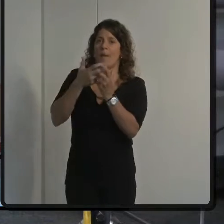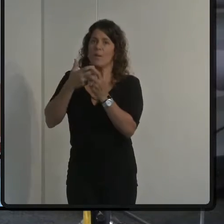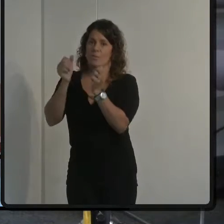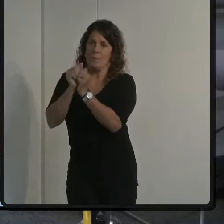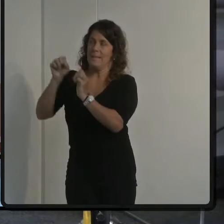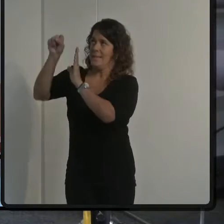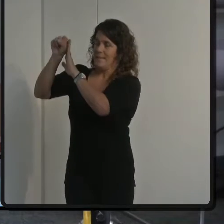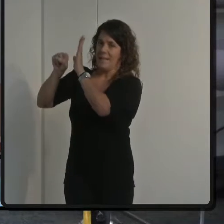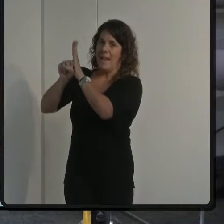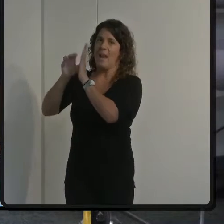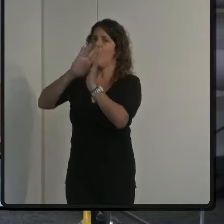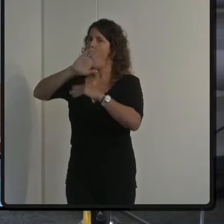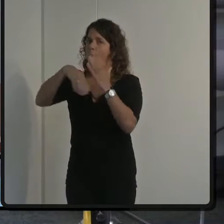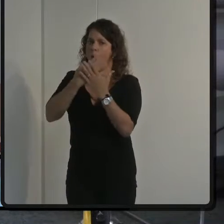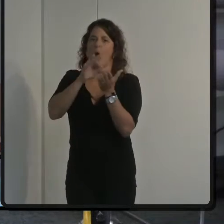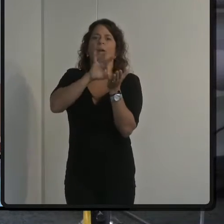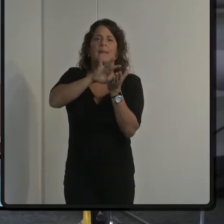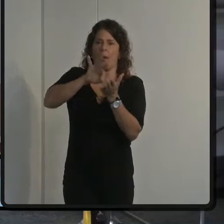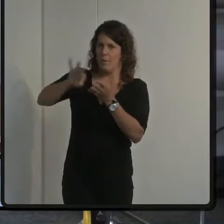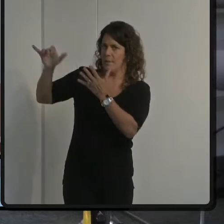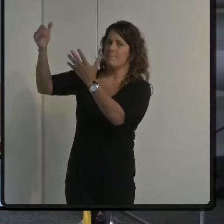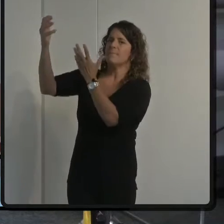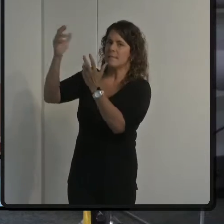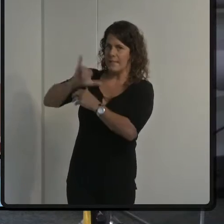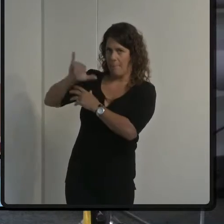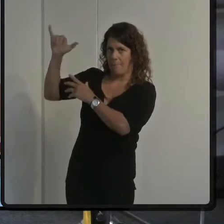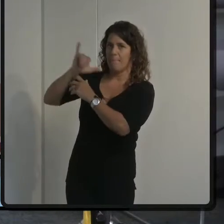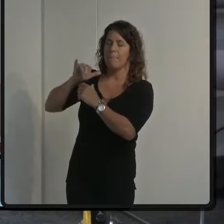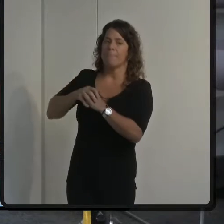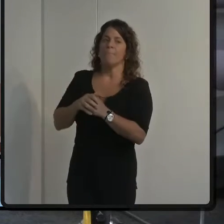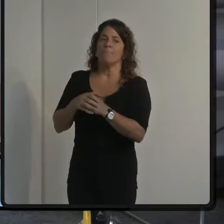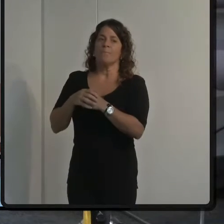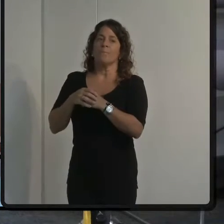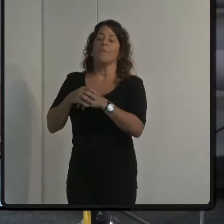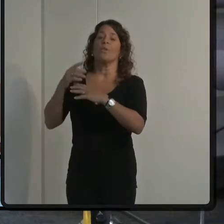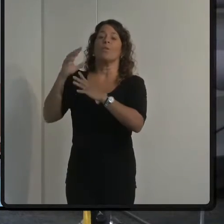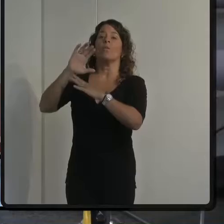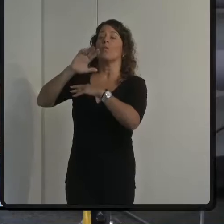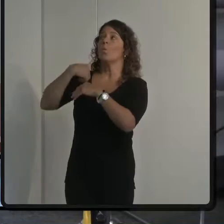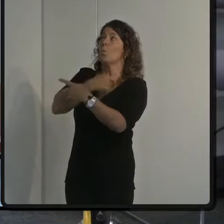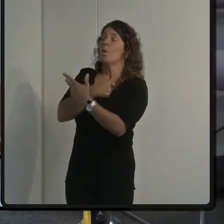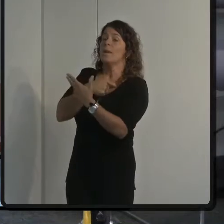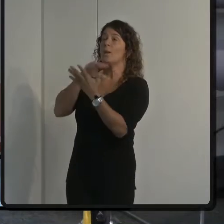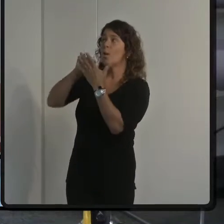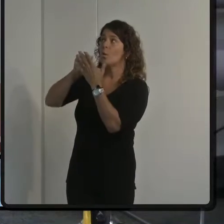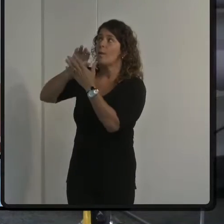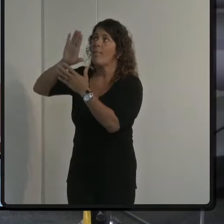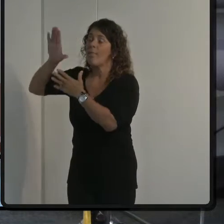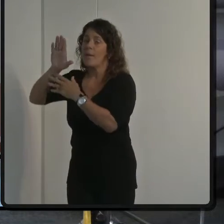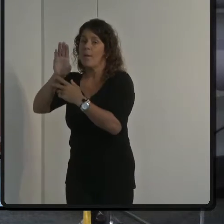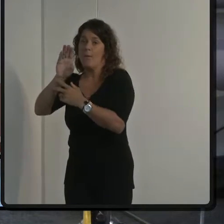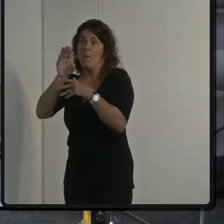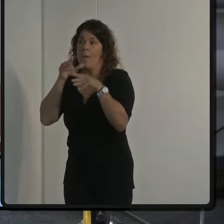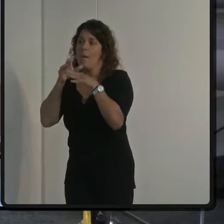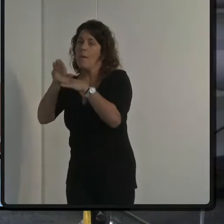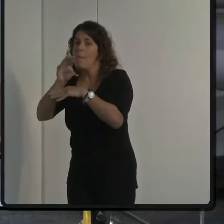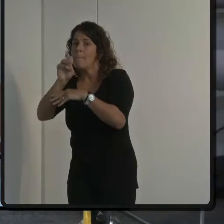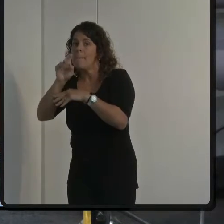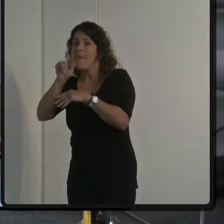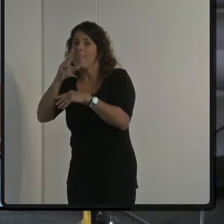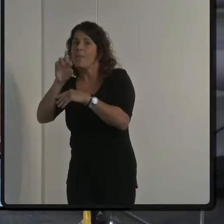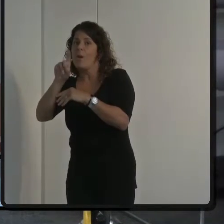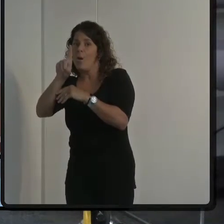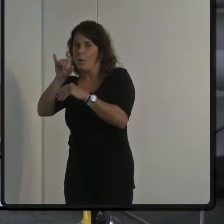accounted for. We have received their codes and methodology and were able to validate the data.